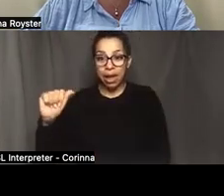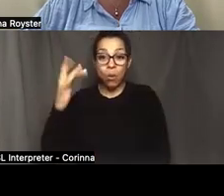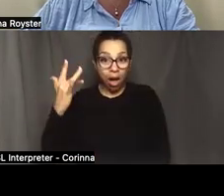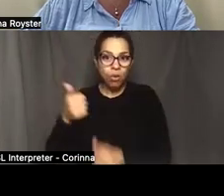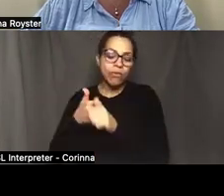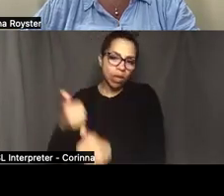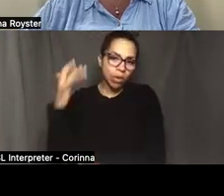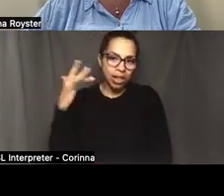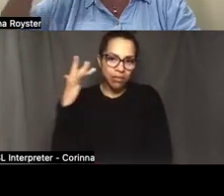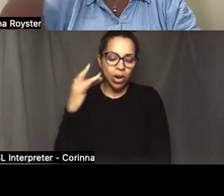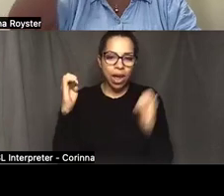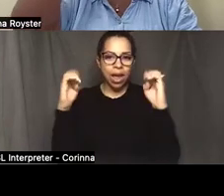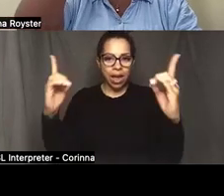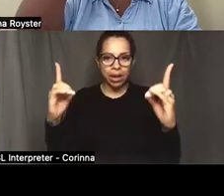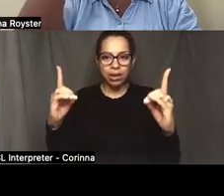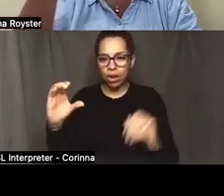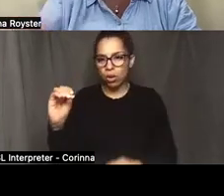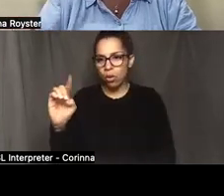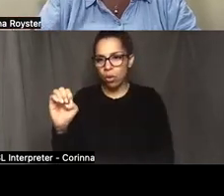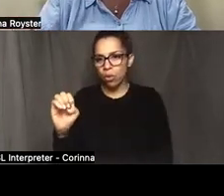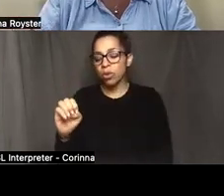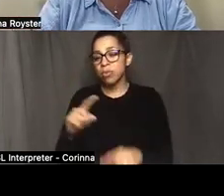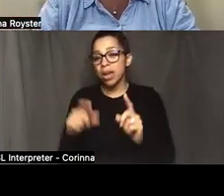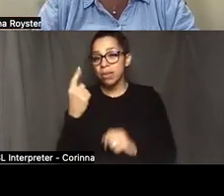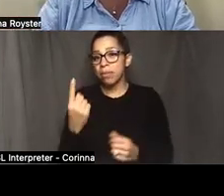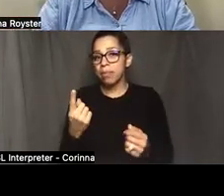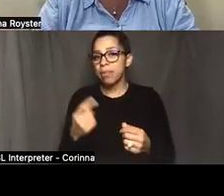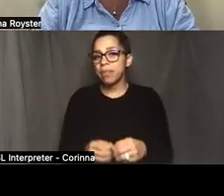And with that said, there may be this